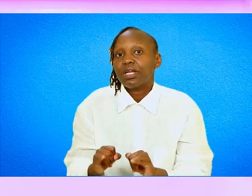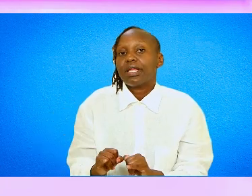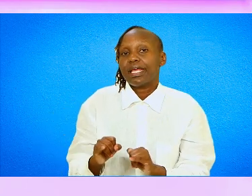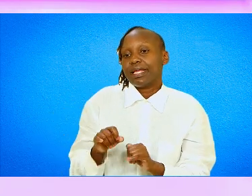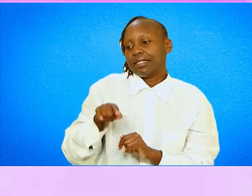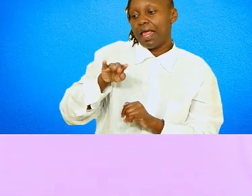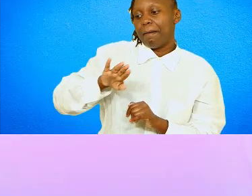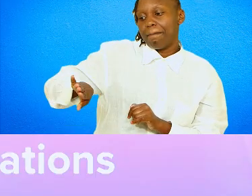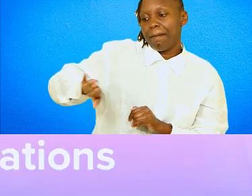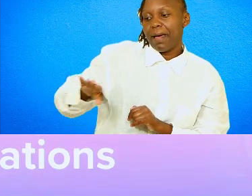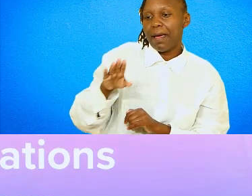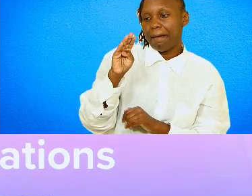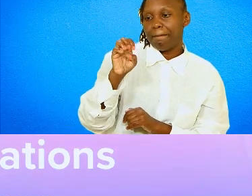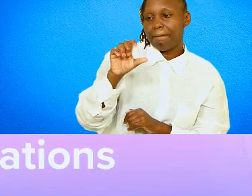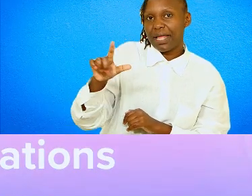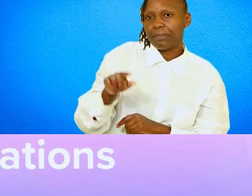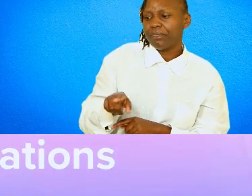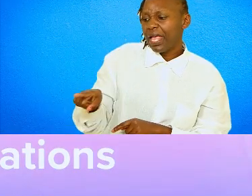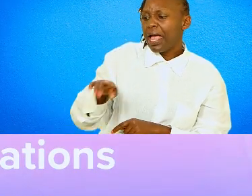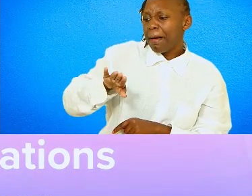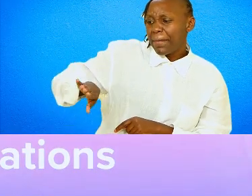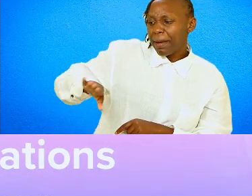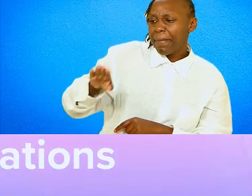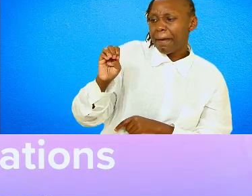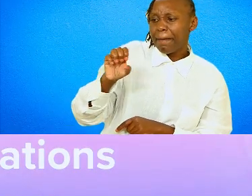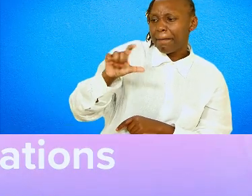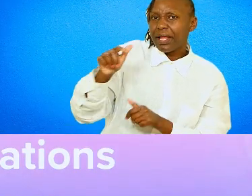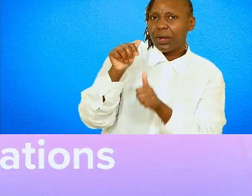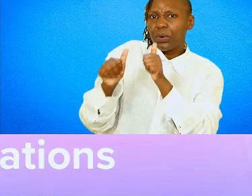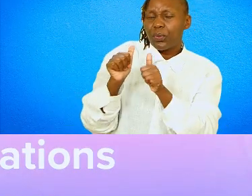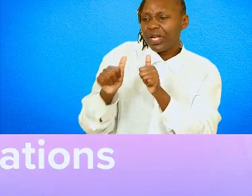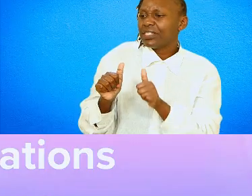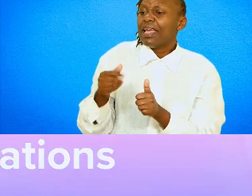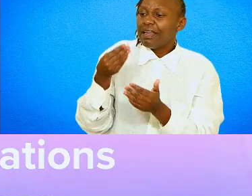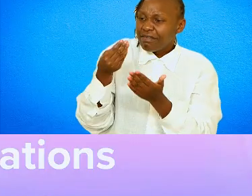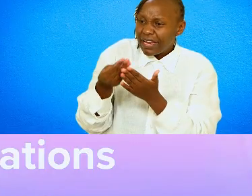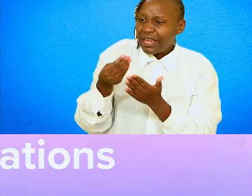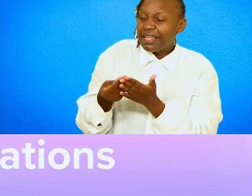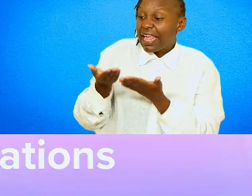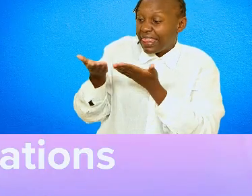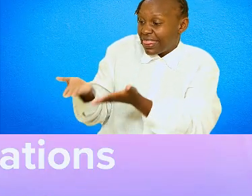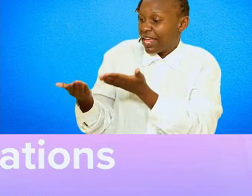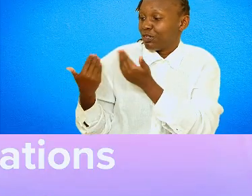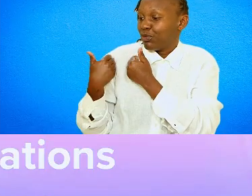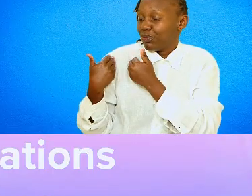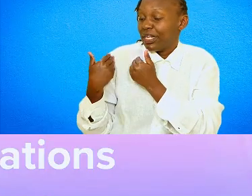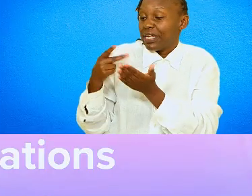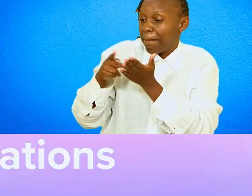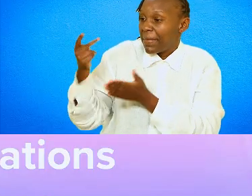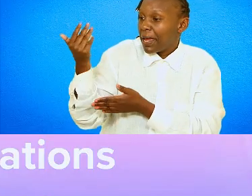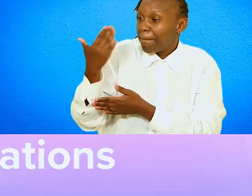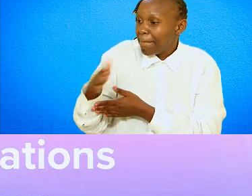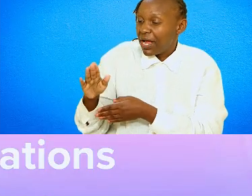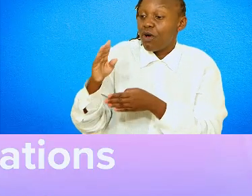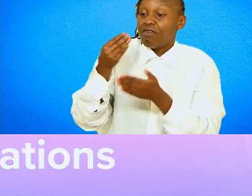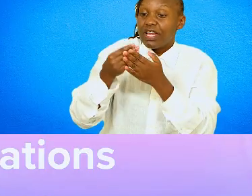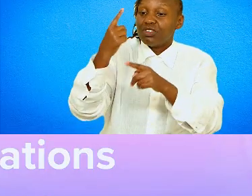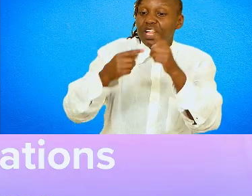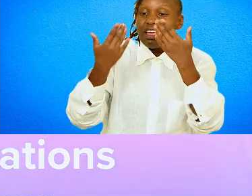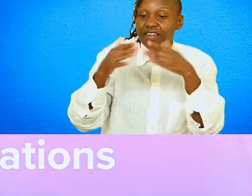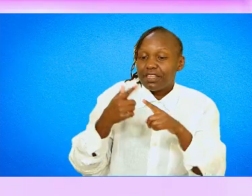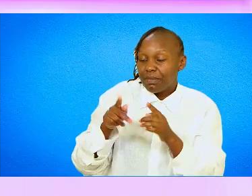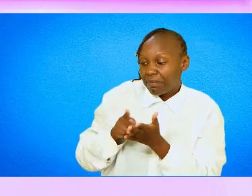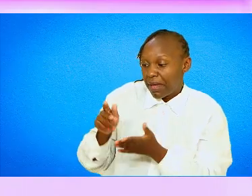bills. Pending bills are unsettled financial obligations that arise at the end of the financial year.